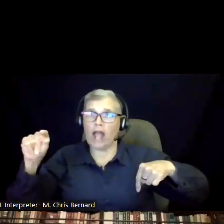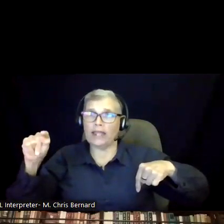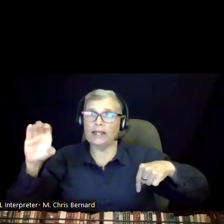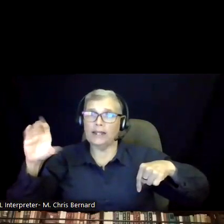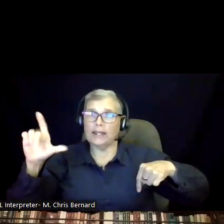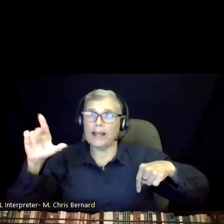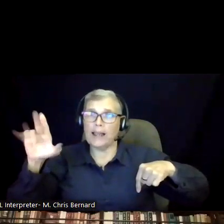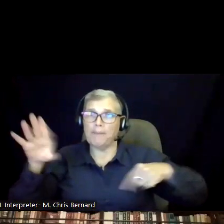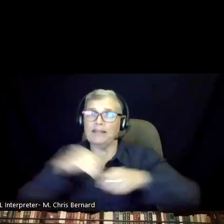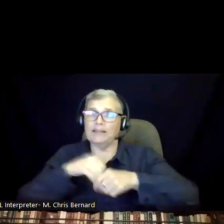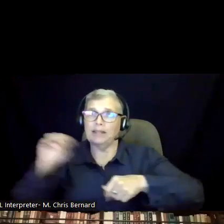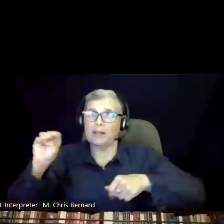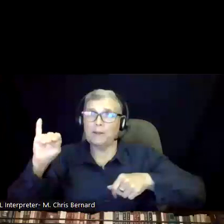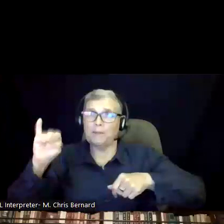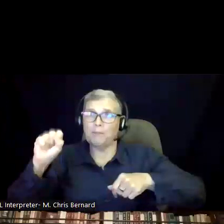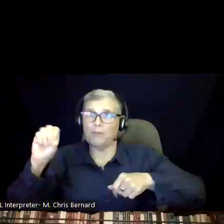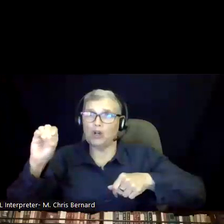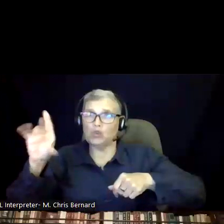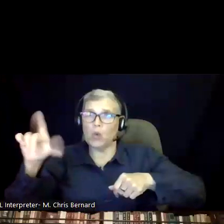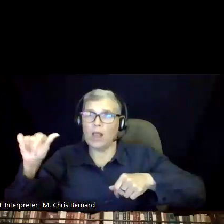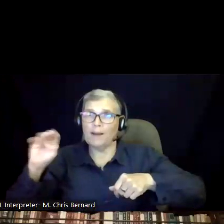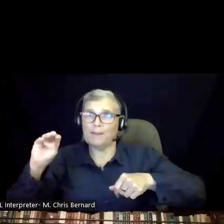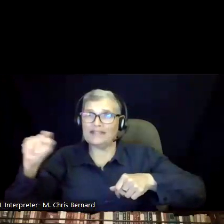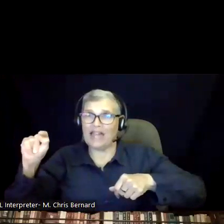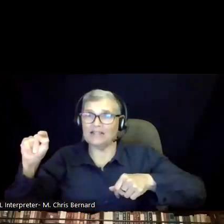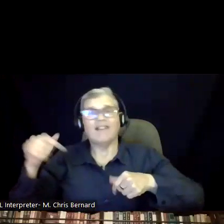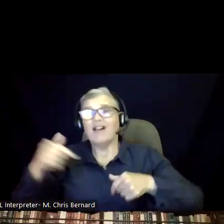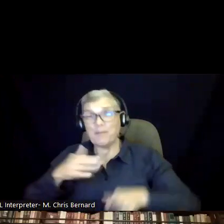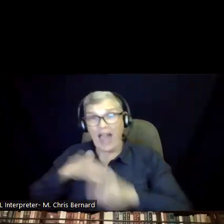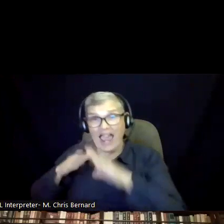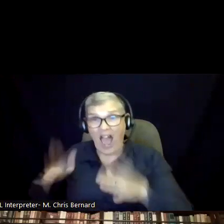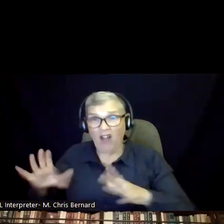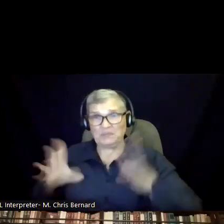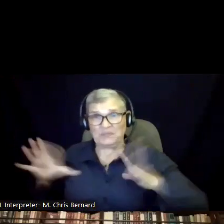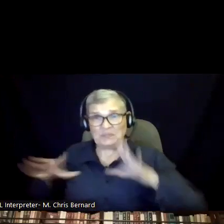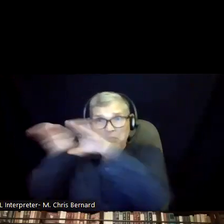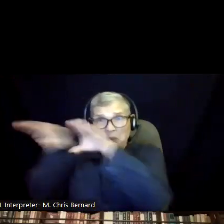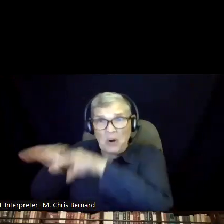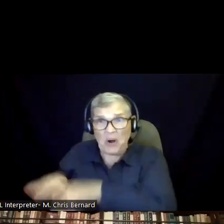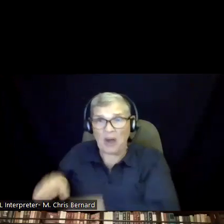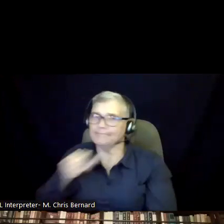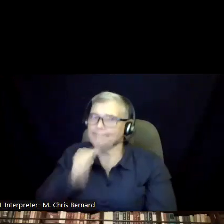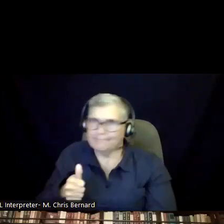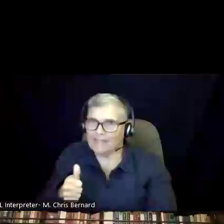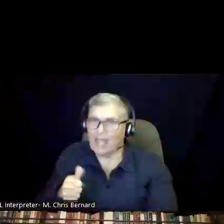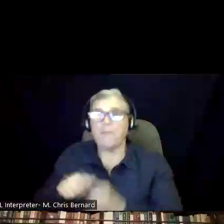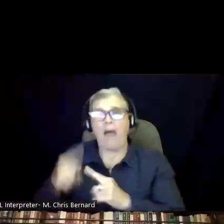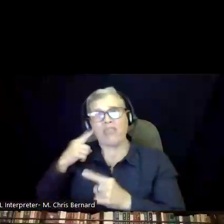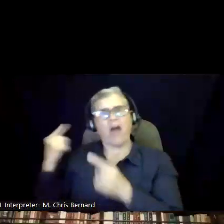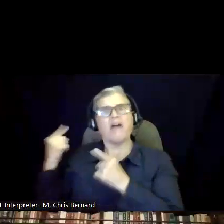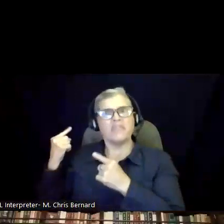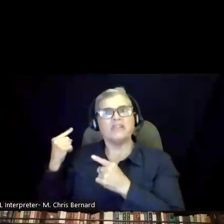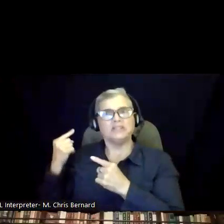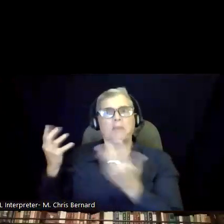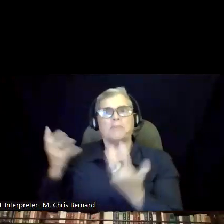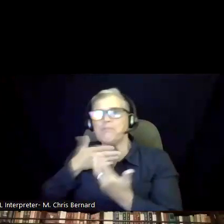I don't have mahogany bookshelves in my home office, but I figured this would be a far more appropriate background given the role of the Boone and Crockett